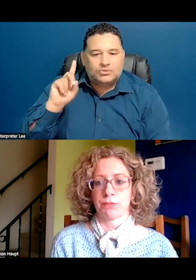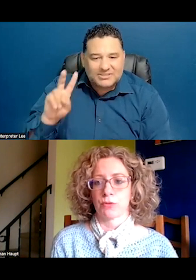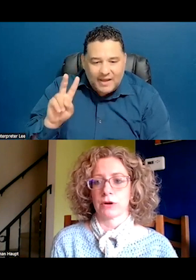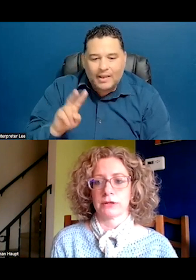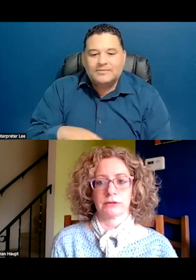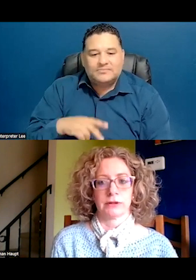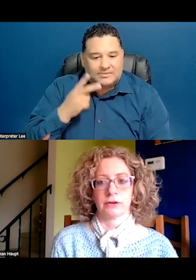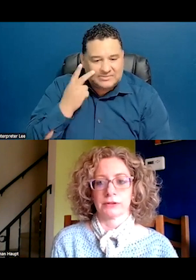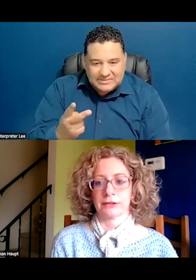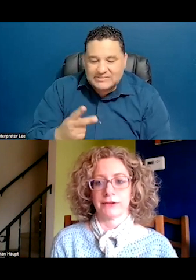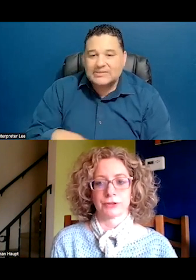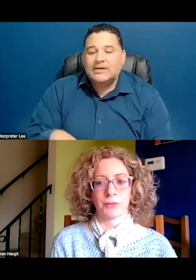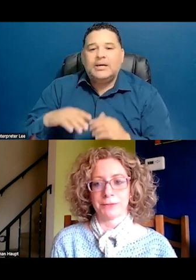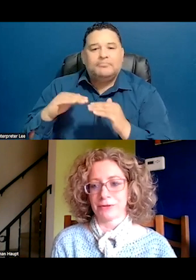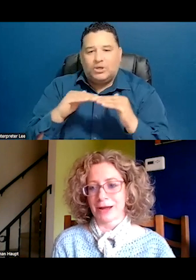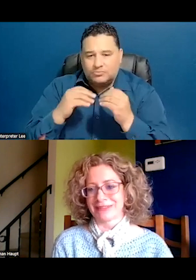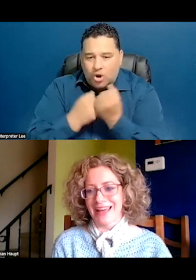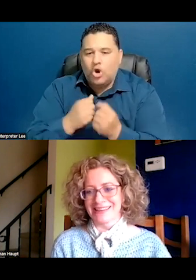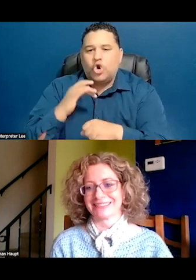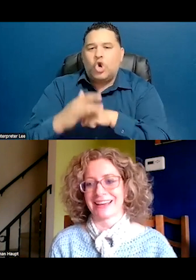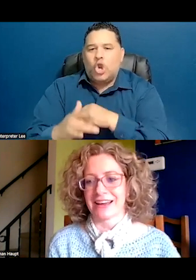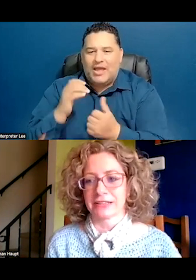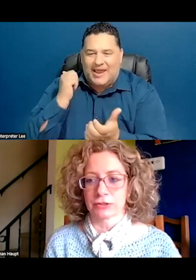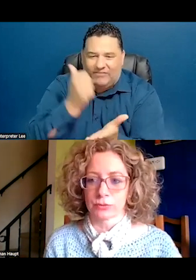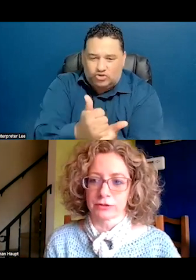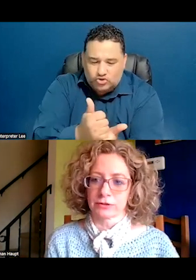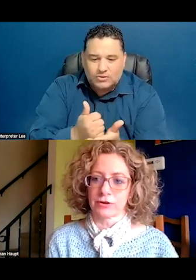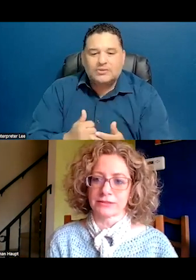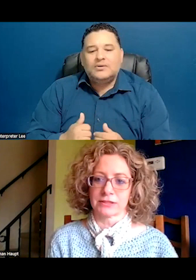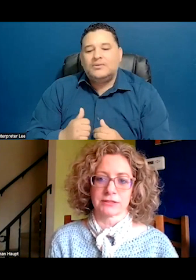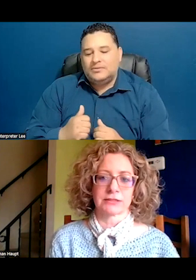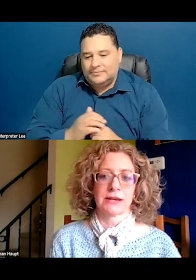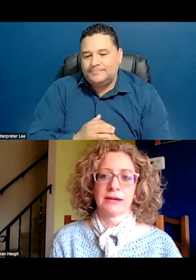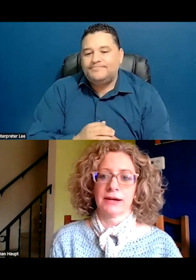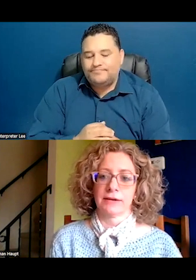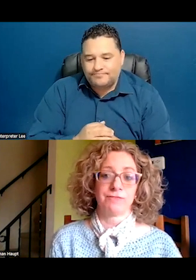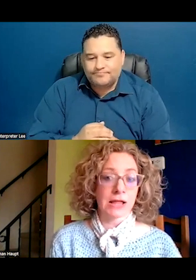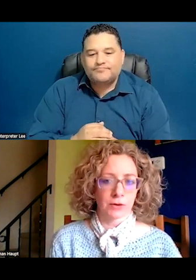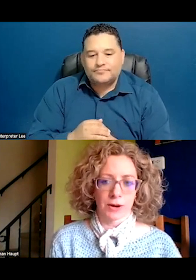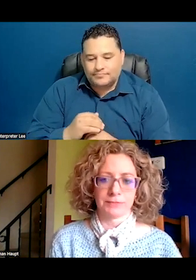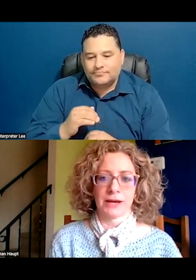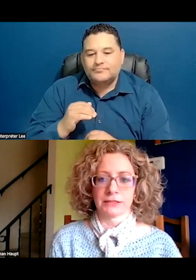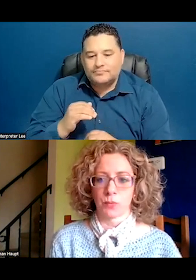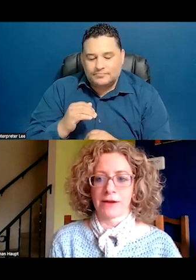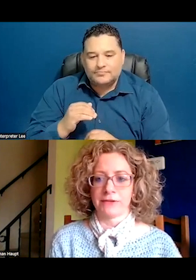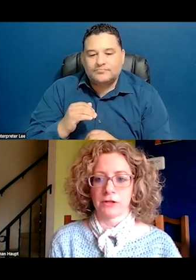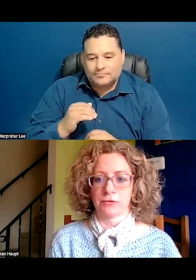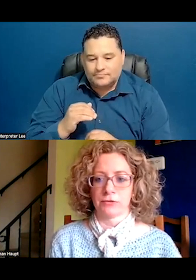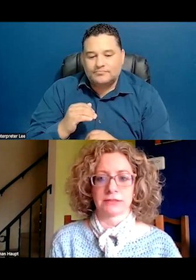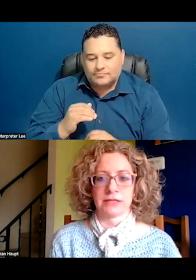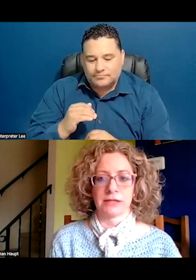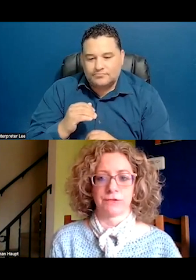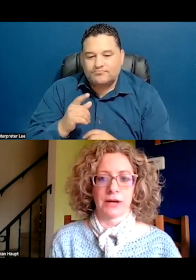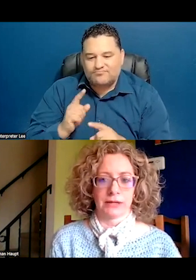peer support, early intervention, way to blow it up. Hey, psychotic disorder crisis, follow-up, nice. Why